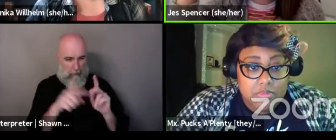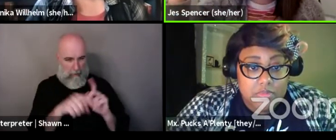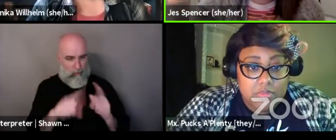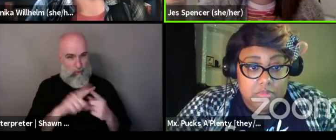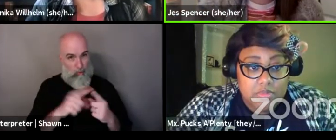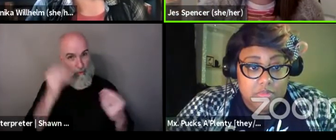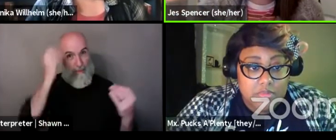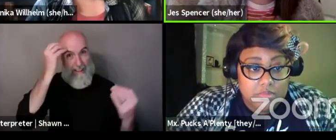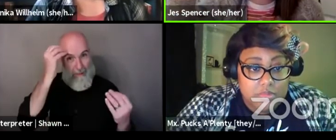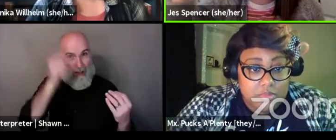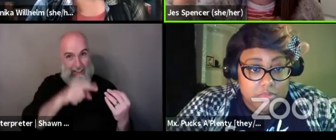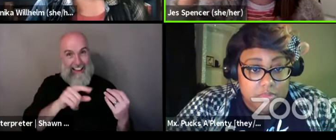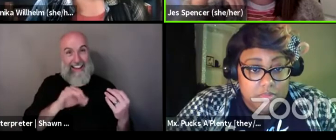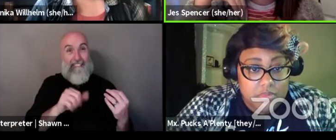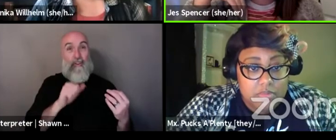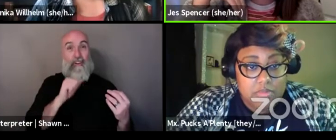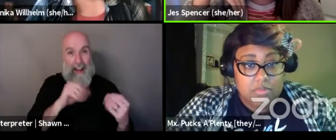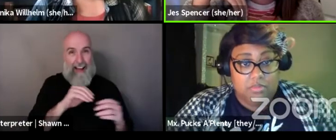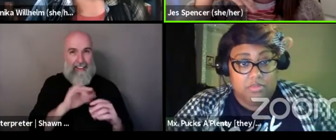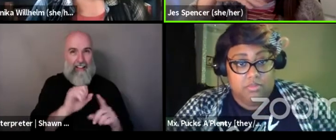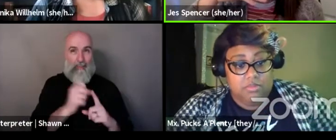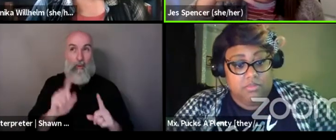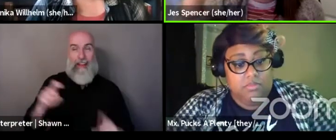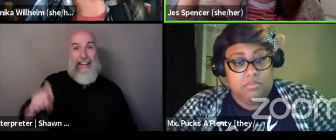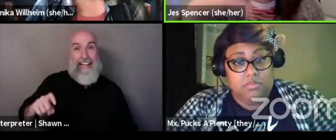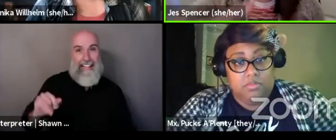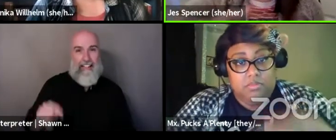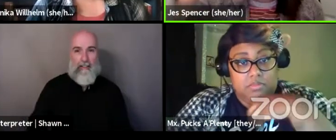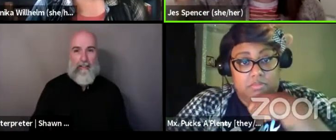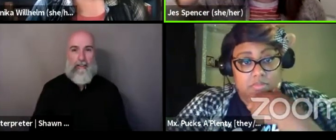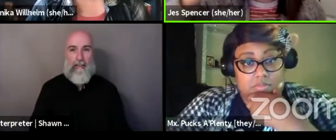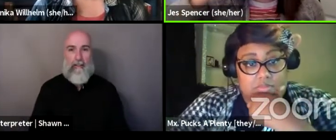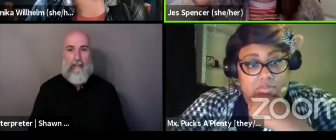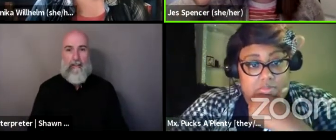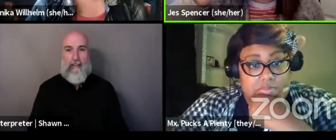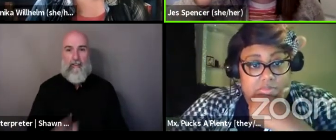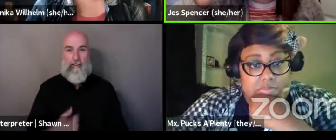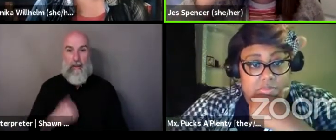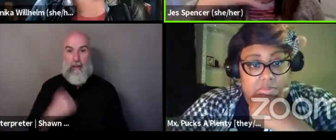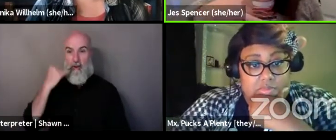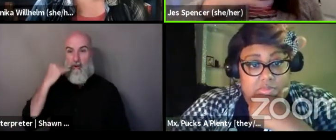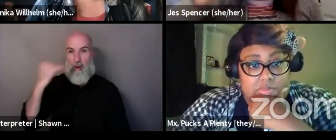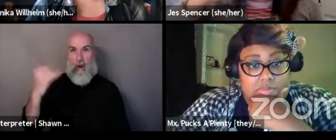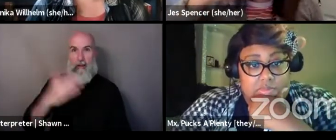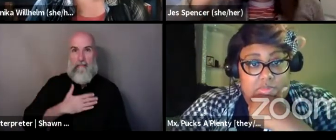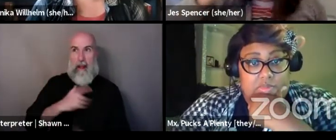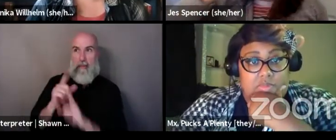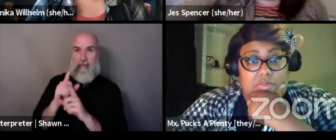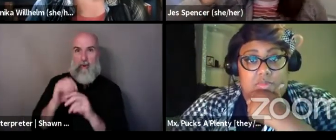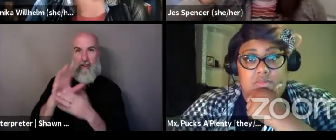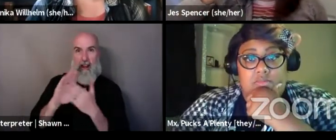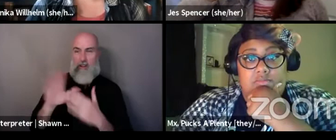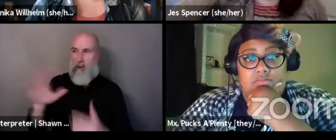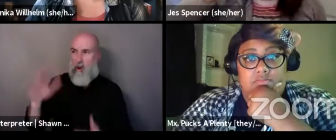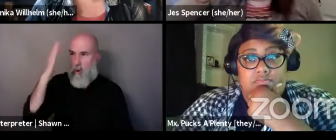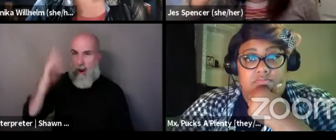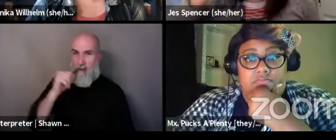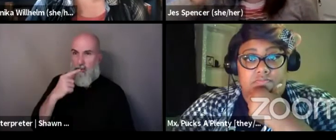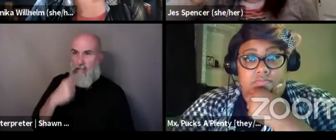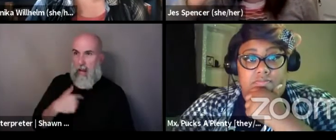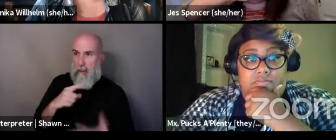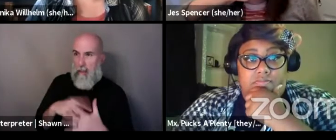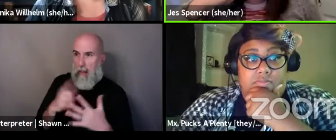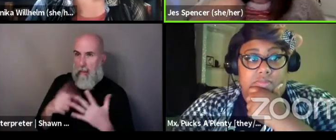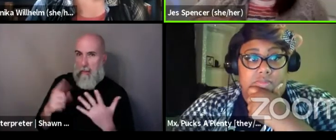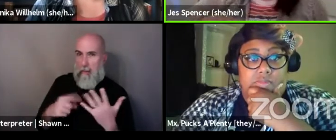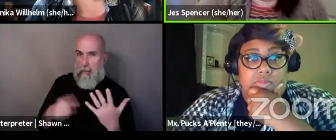when they aren't in the situation where they need it. So I remember calling my mentor from college, why didn't you ever tell me to blah, blah, blah, blah, blah,